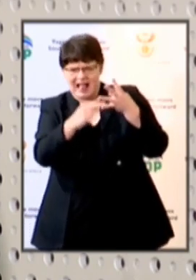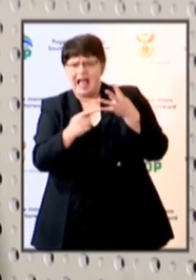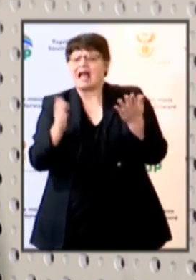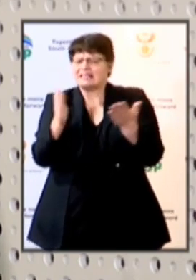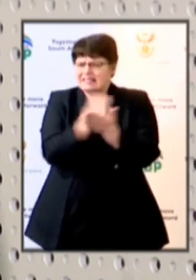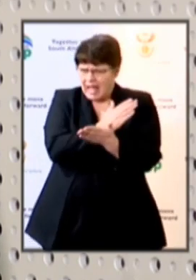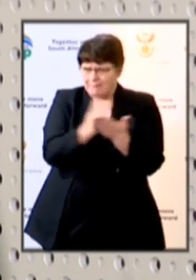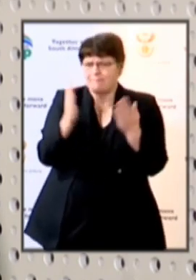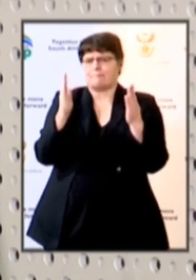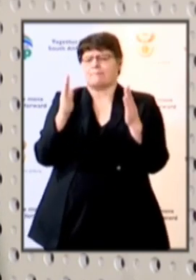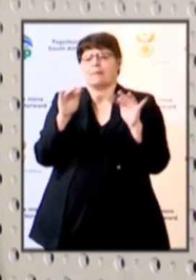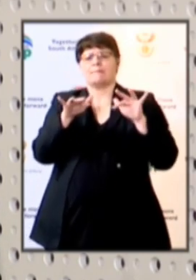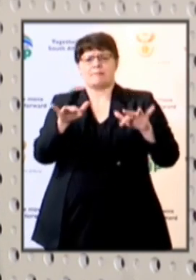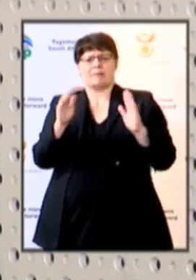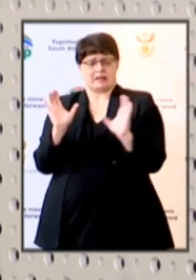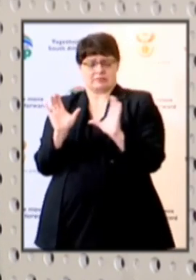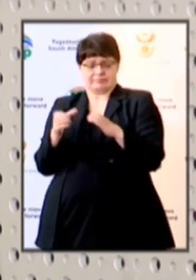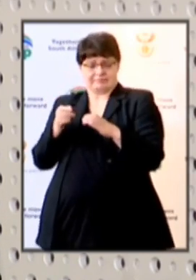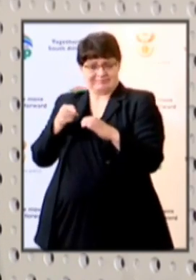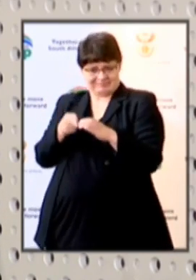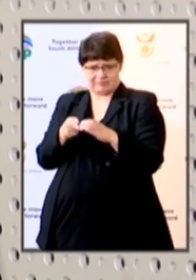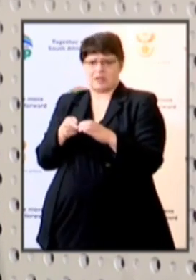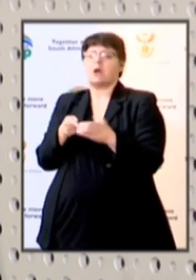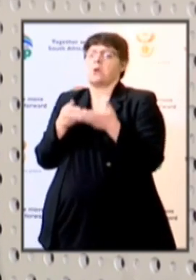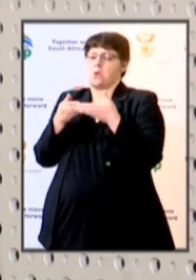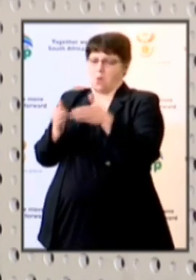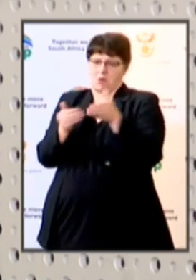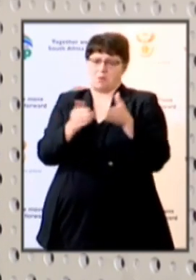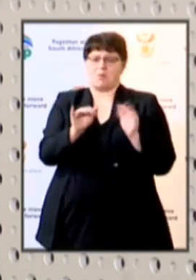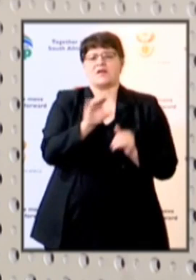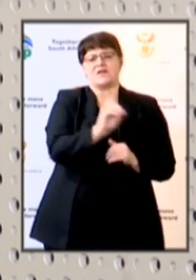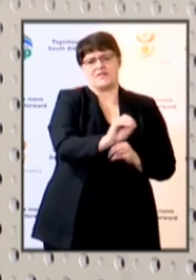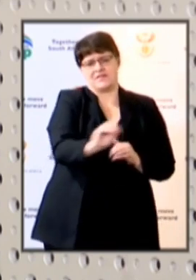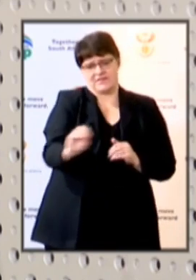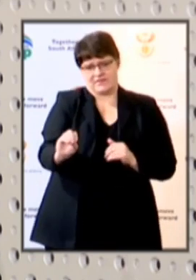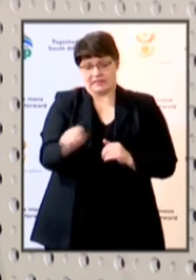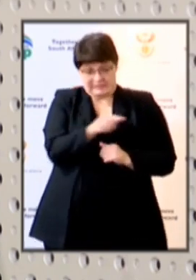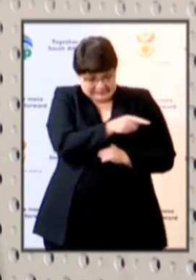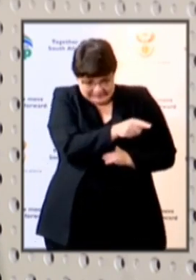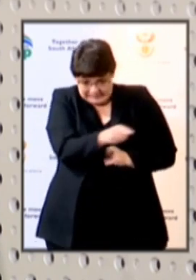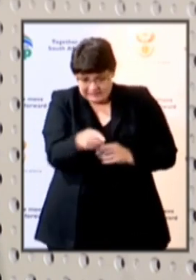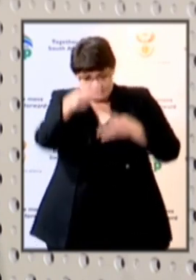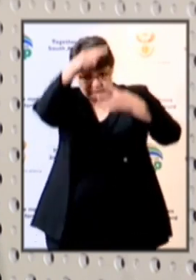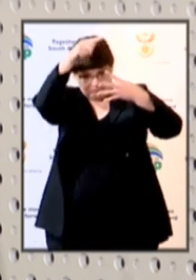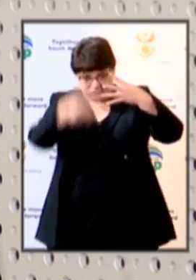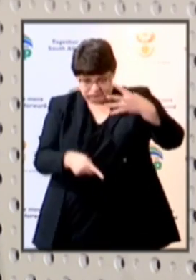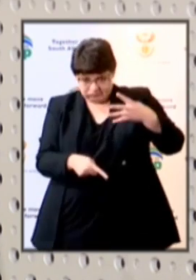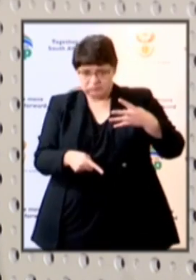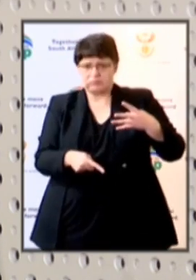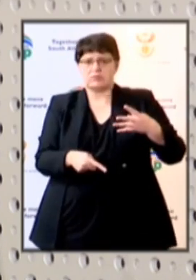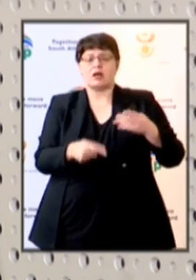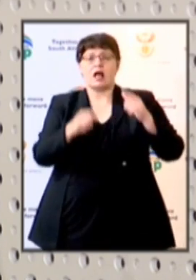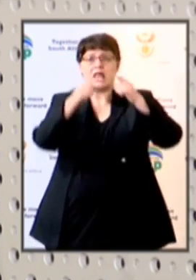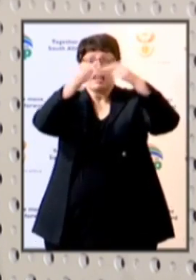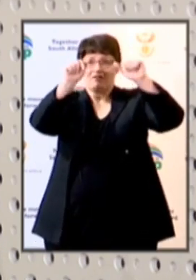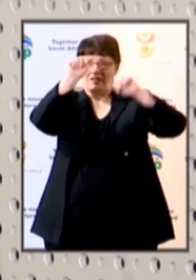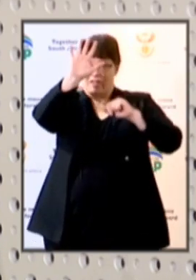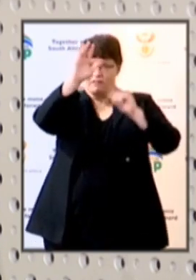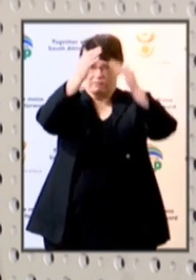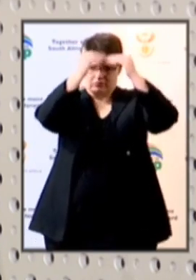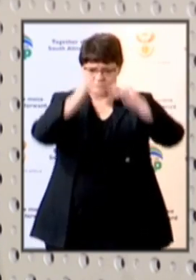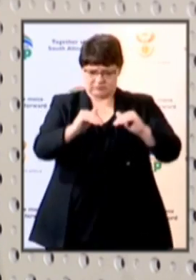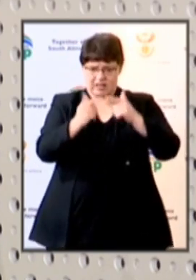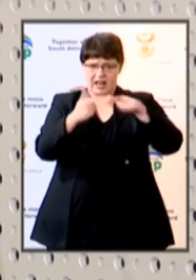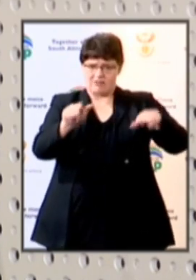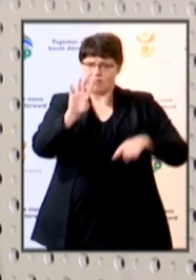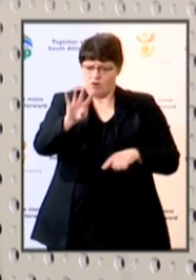sector are at work. They will continue to operate when we shift to level 4,